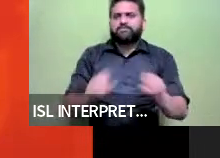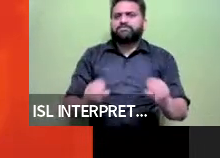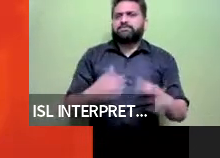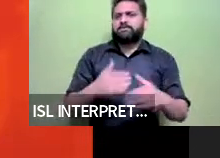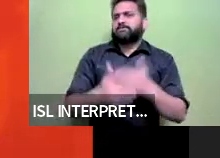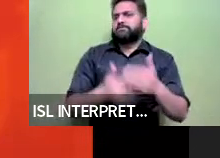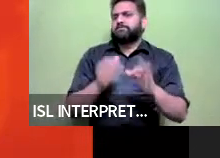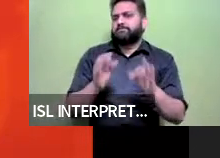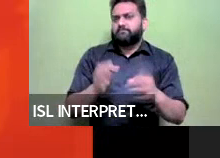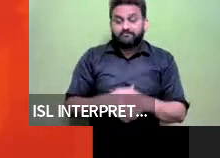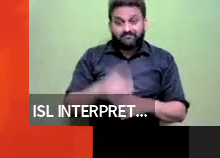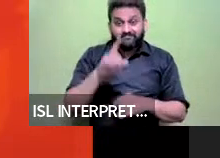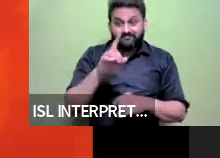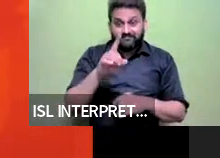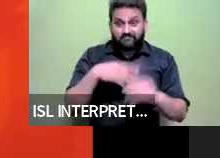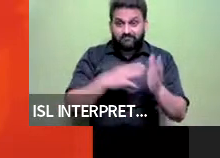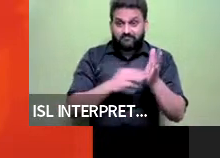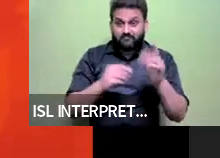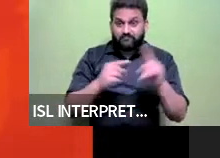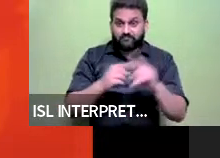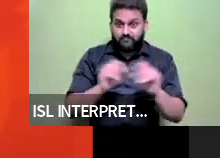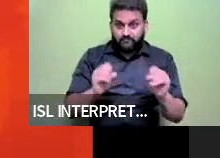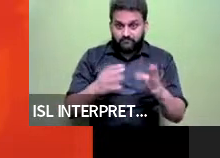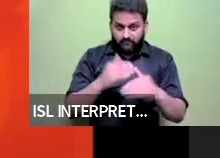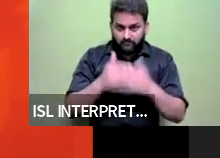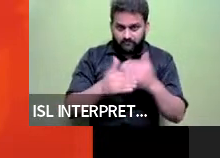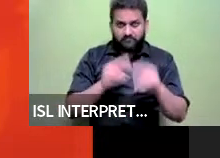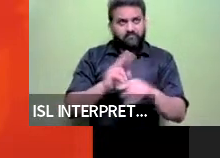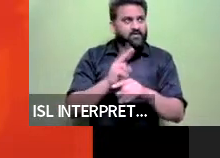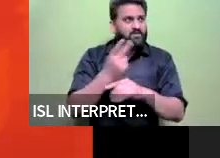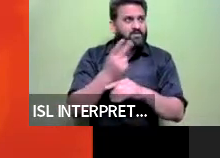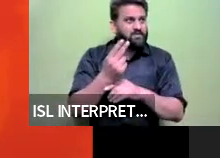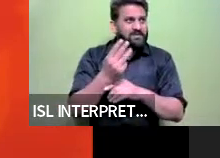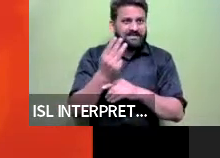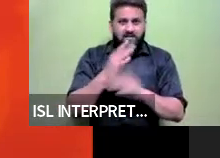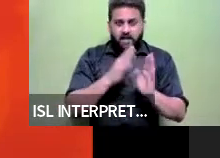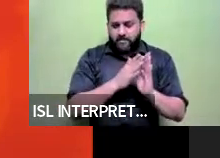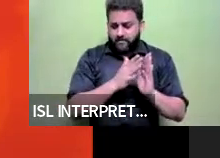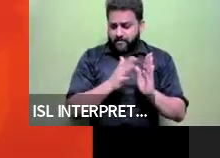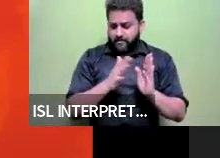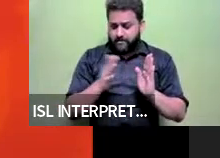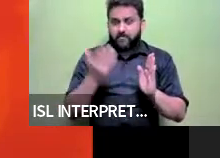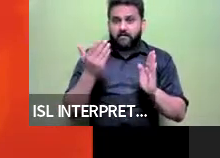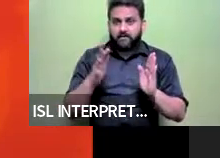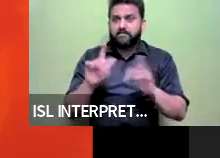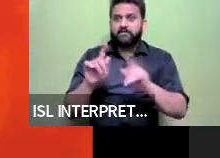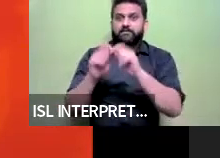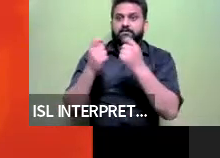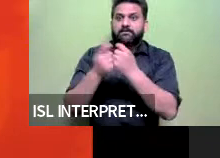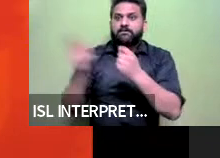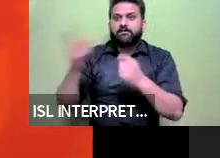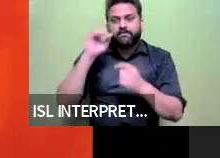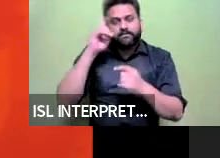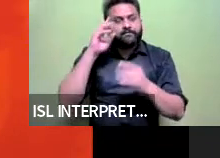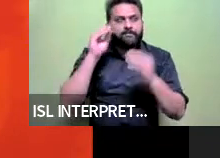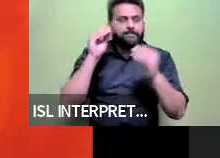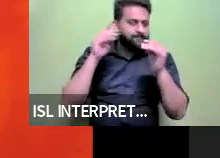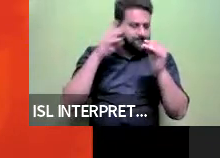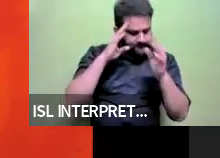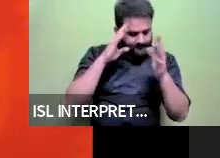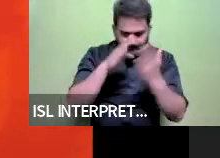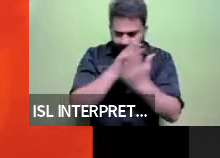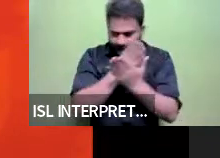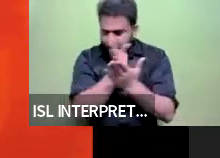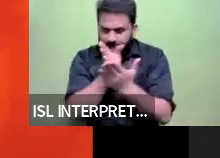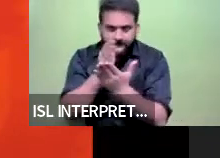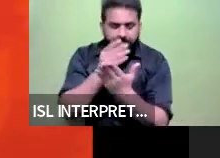But once the mood moves more than 2 or 3 minutes, the team starts losing their structure, and the tribunal